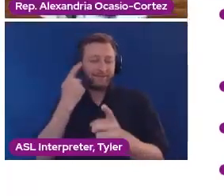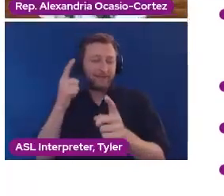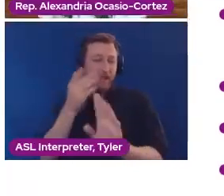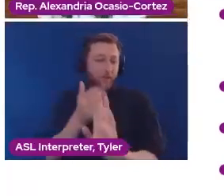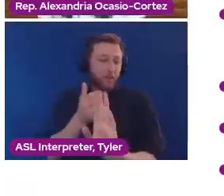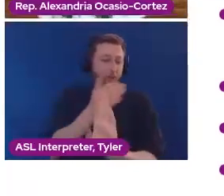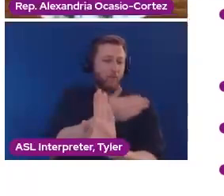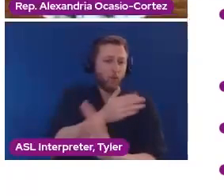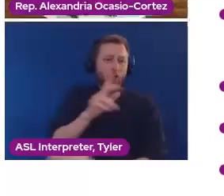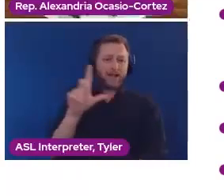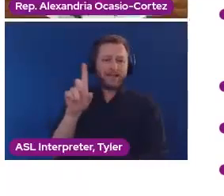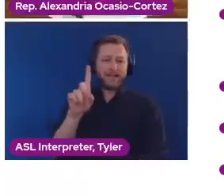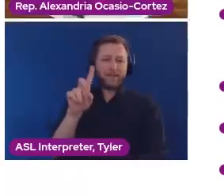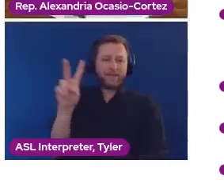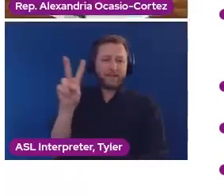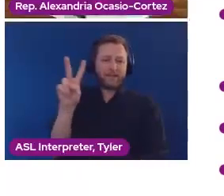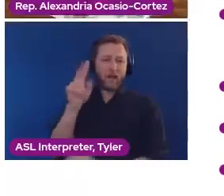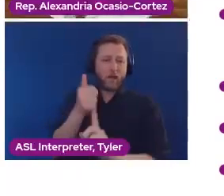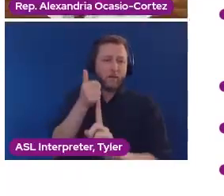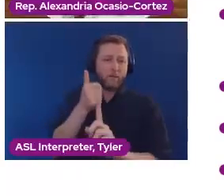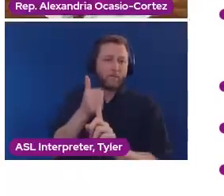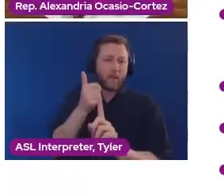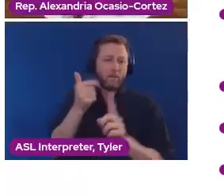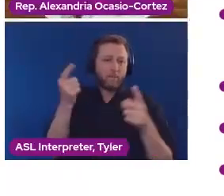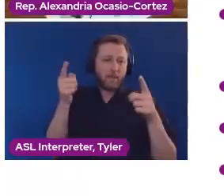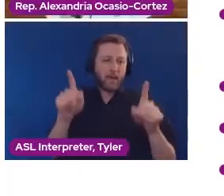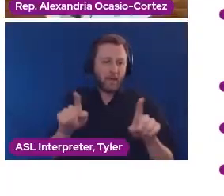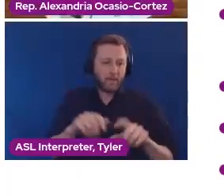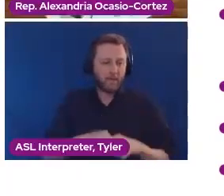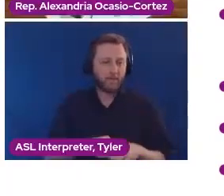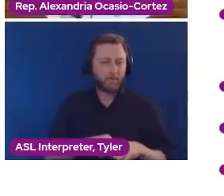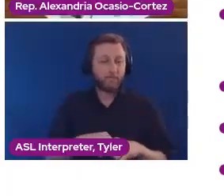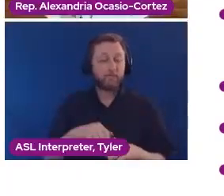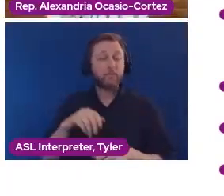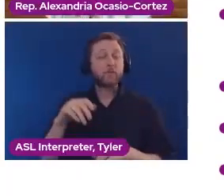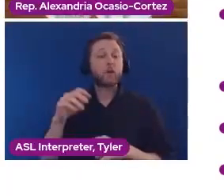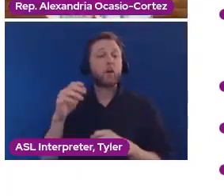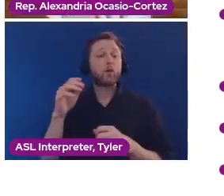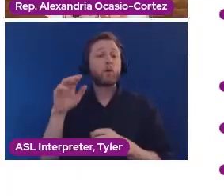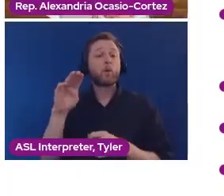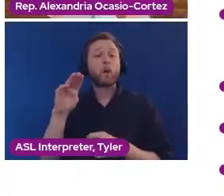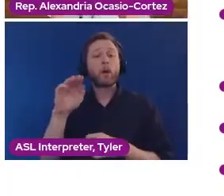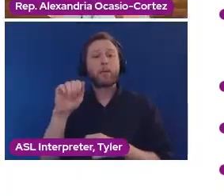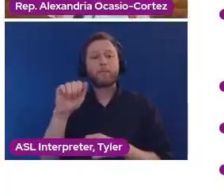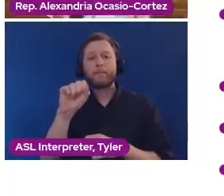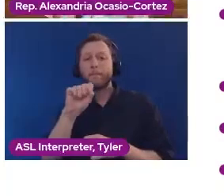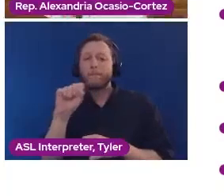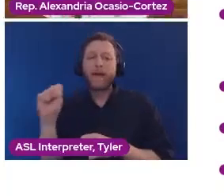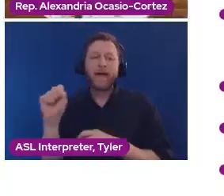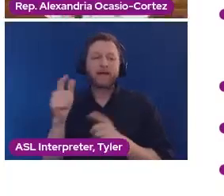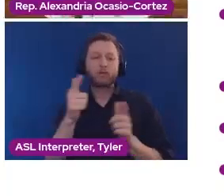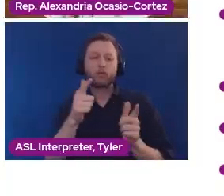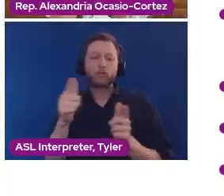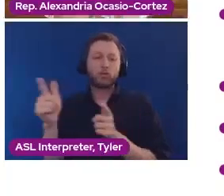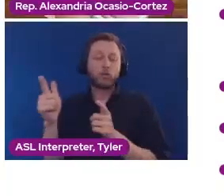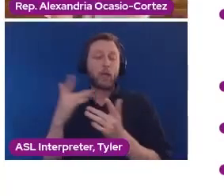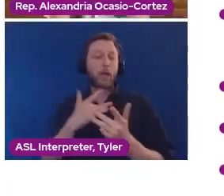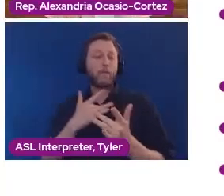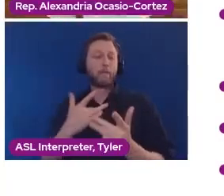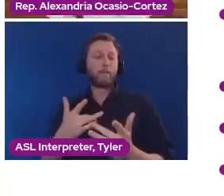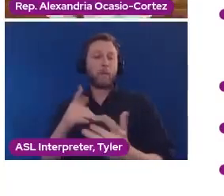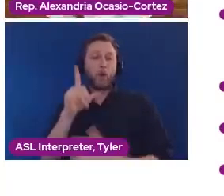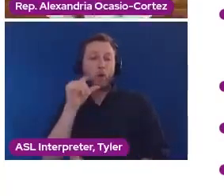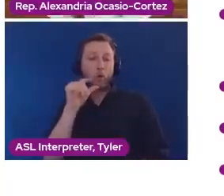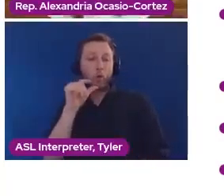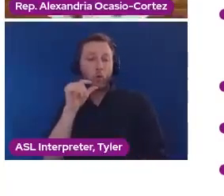to that mass shooting. And so when we talk about mass shootings, we really are talking about men and we're talking